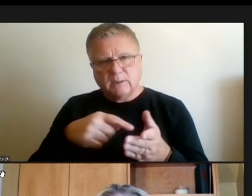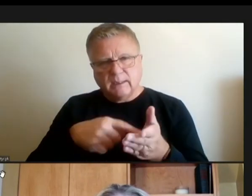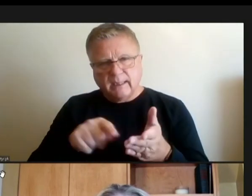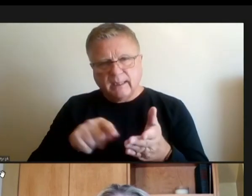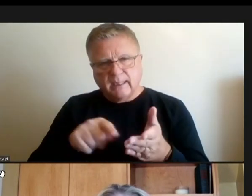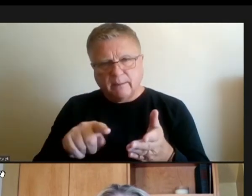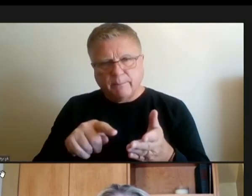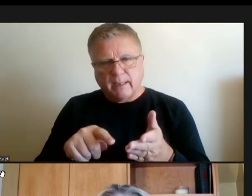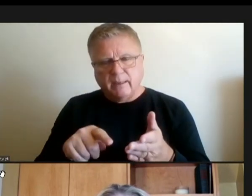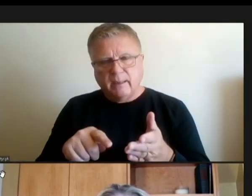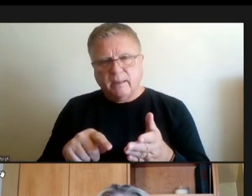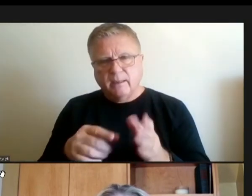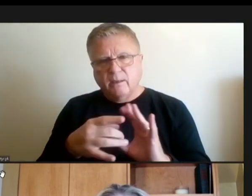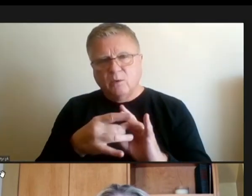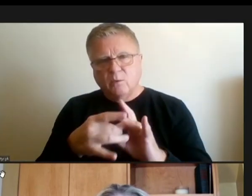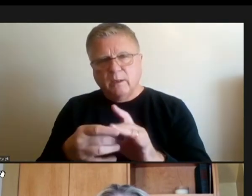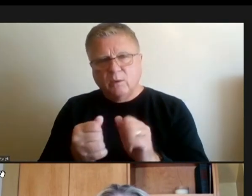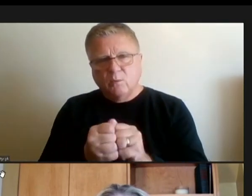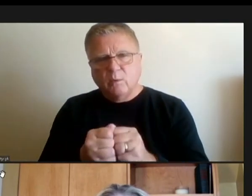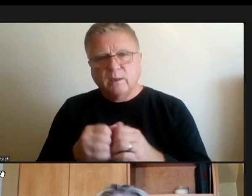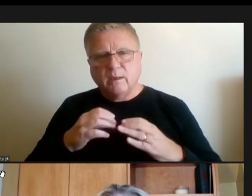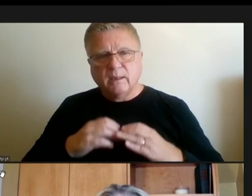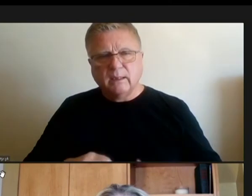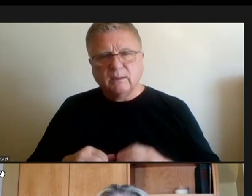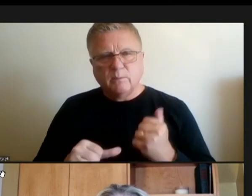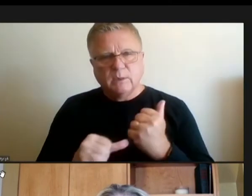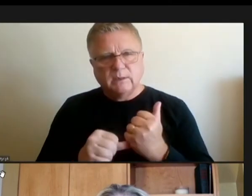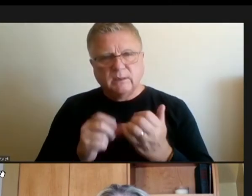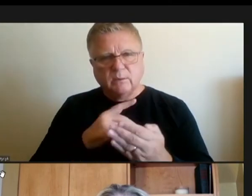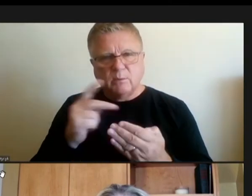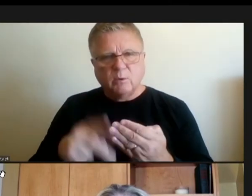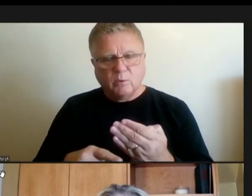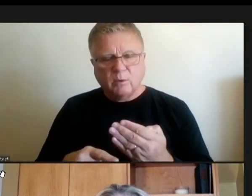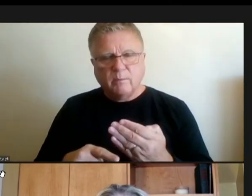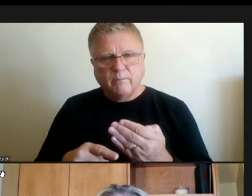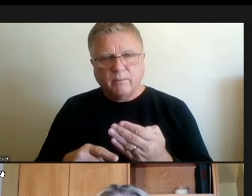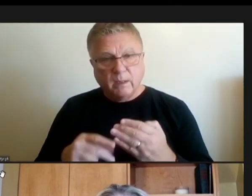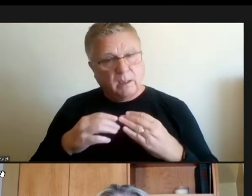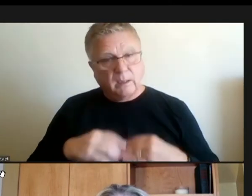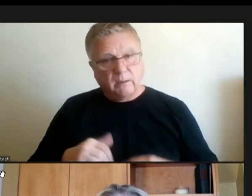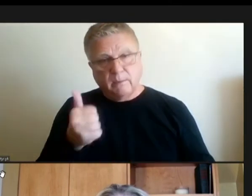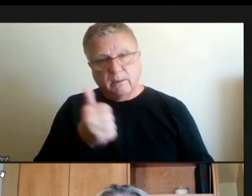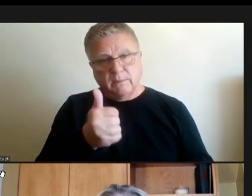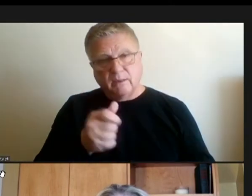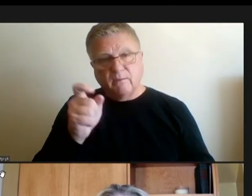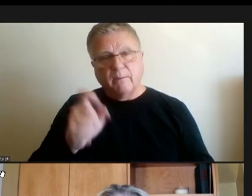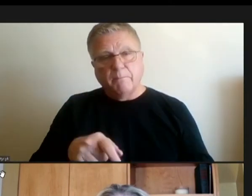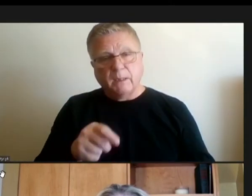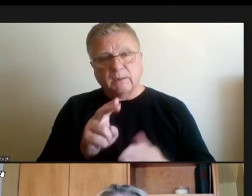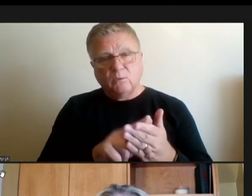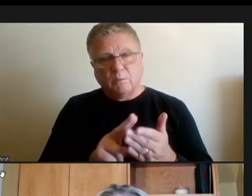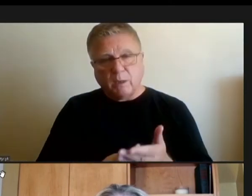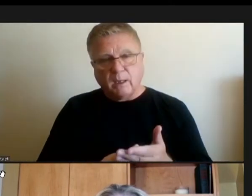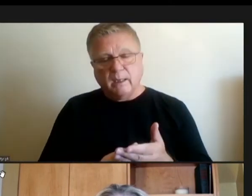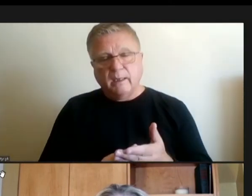our customer assistance program, customers need to apply. They need to